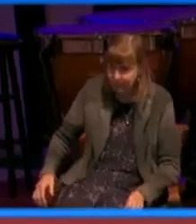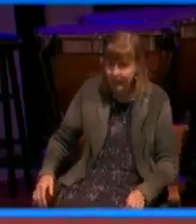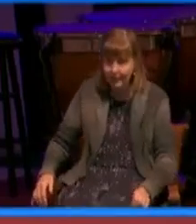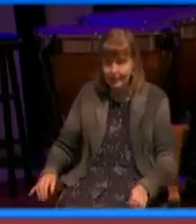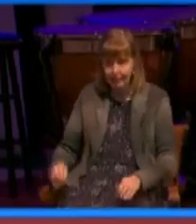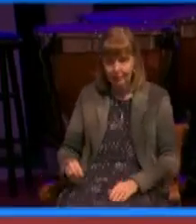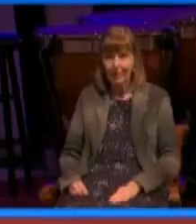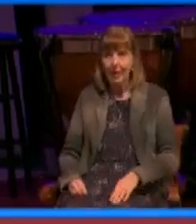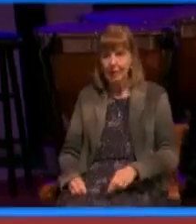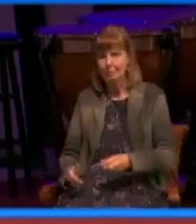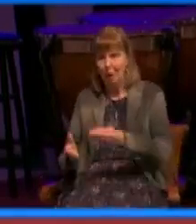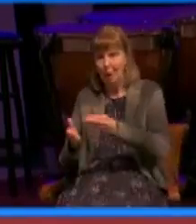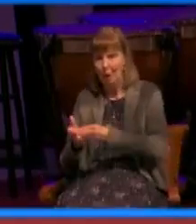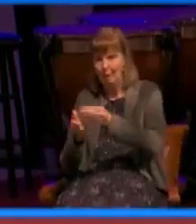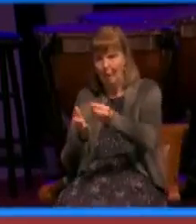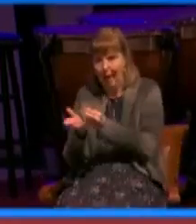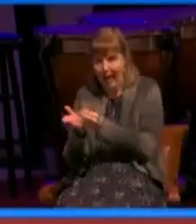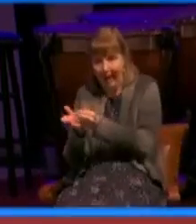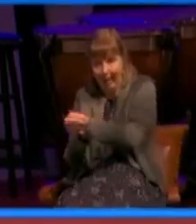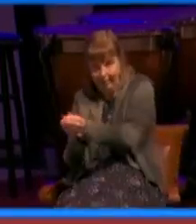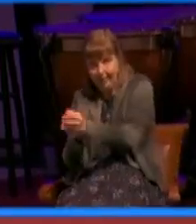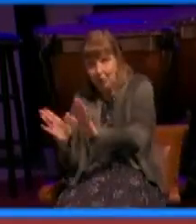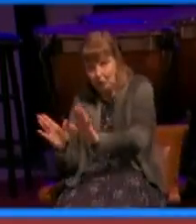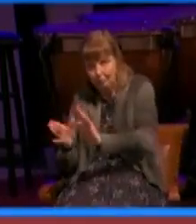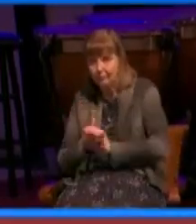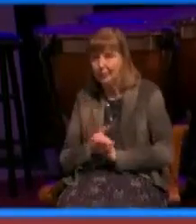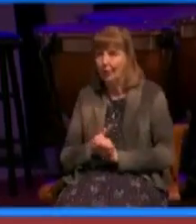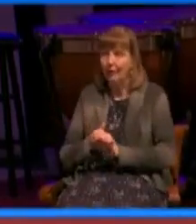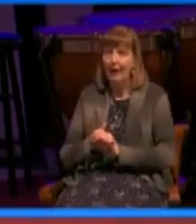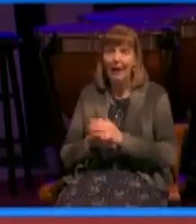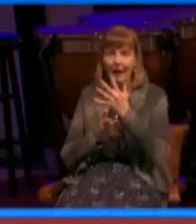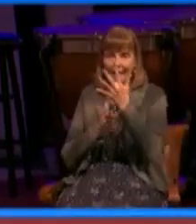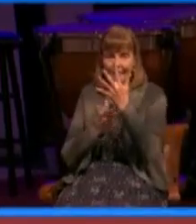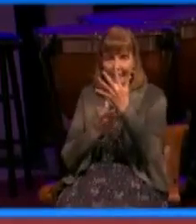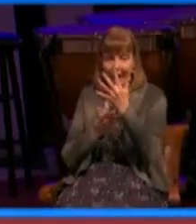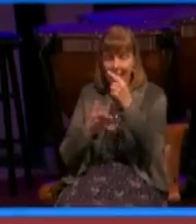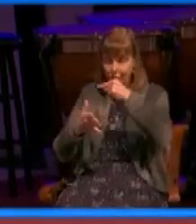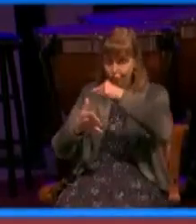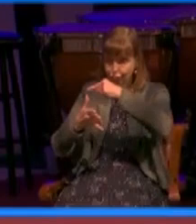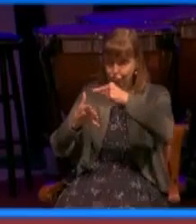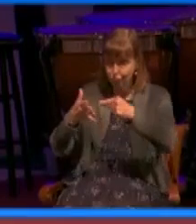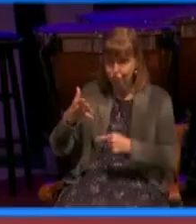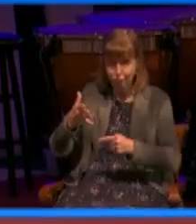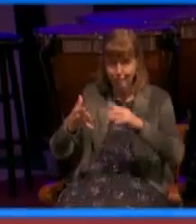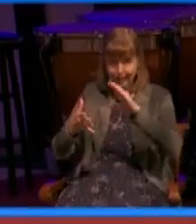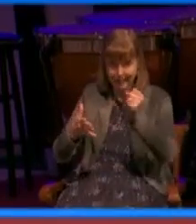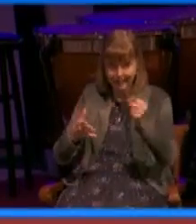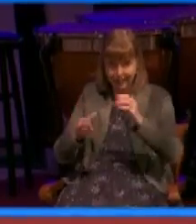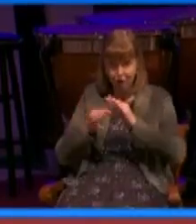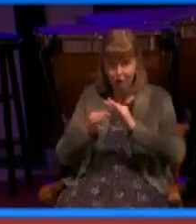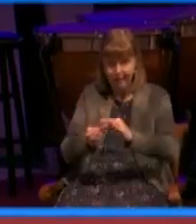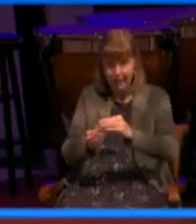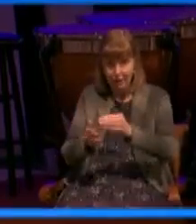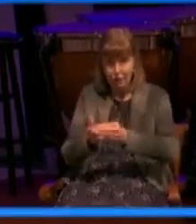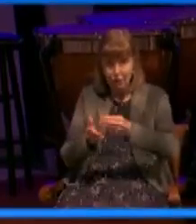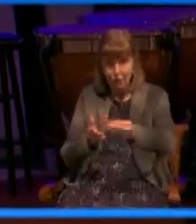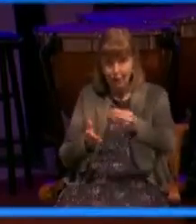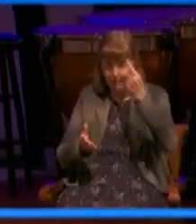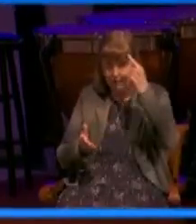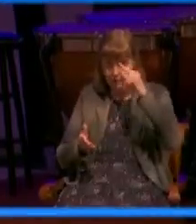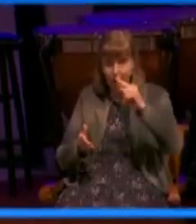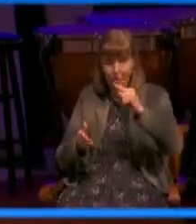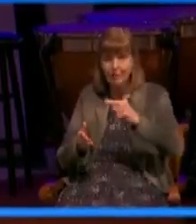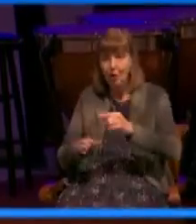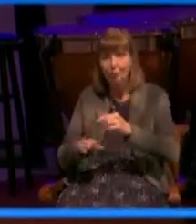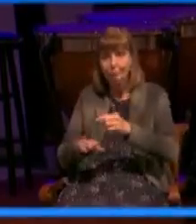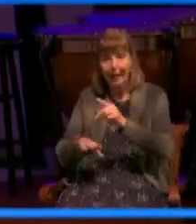way. And so I had to learn about the five C's of shopping for a diamond. But there's a sixth C that's even more important.